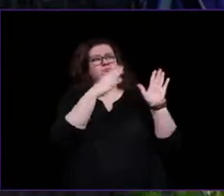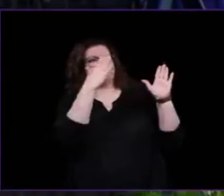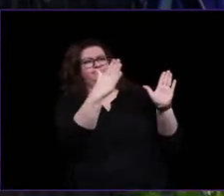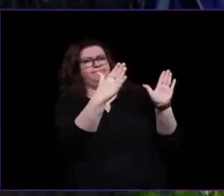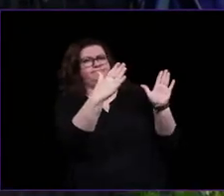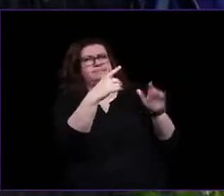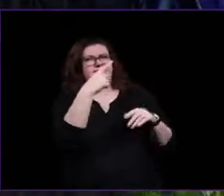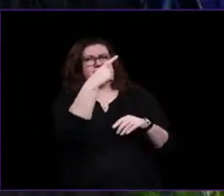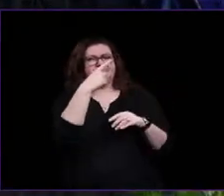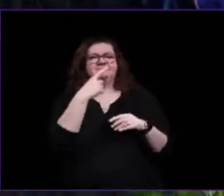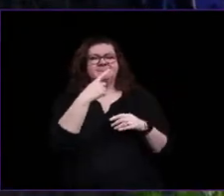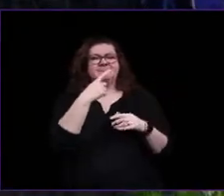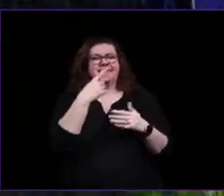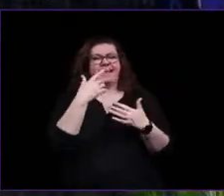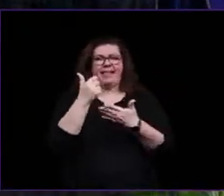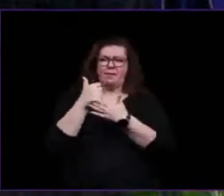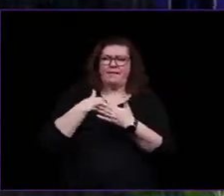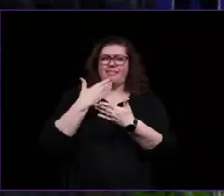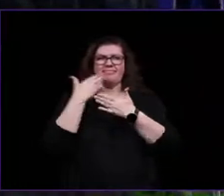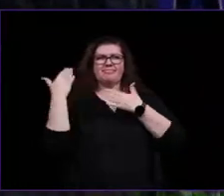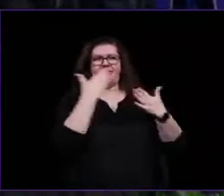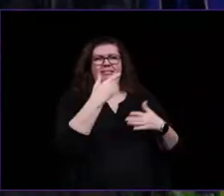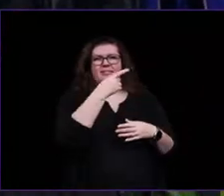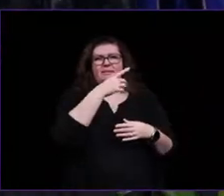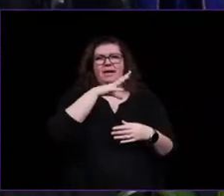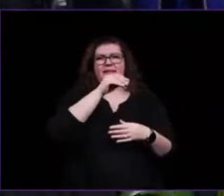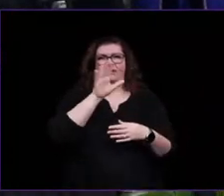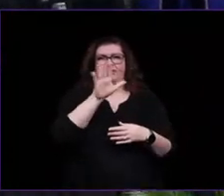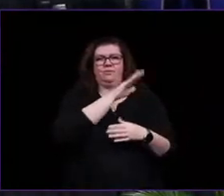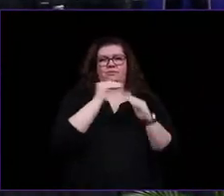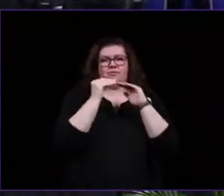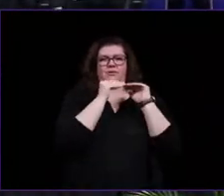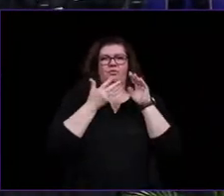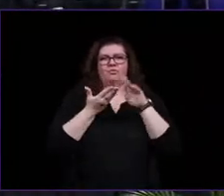you help me thank them and their colleagues throughout the university?